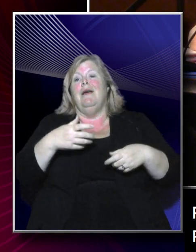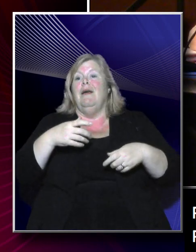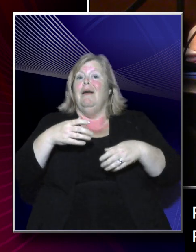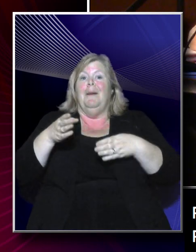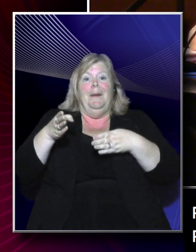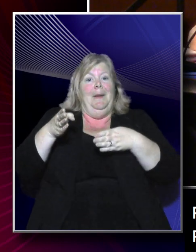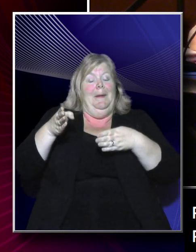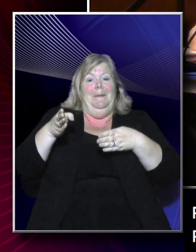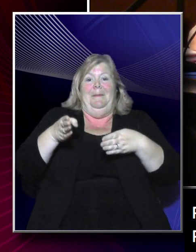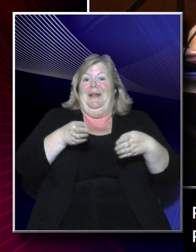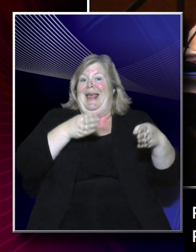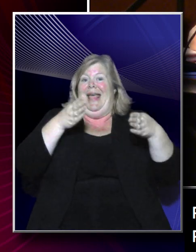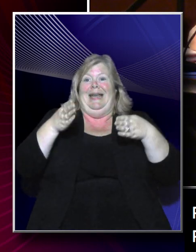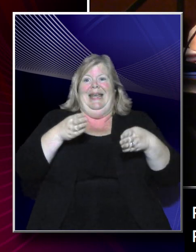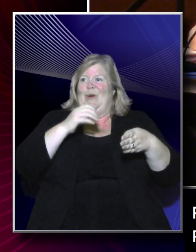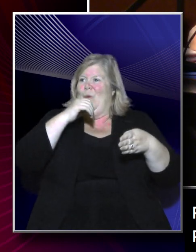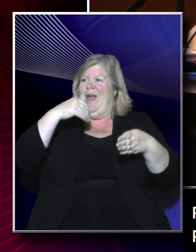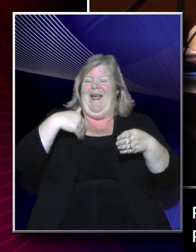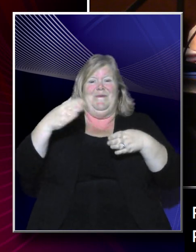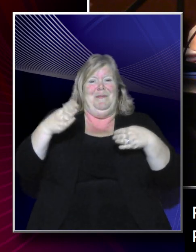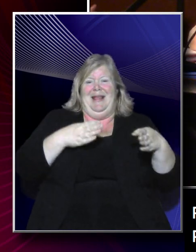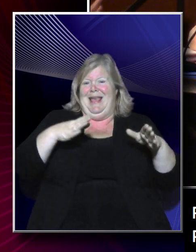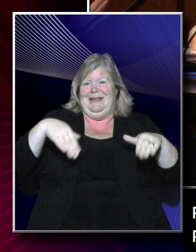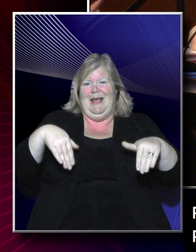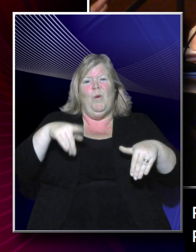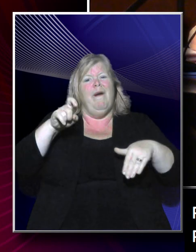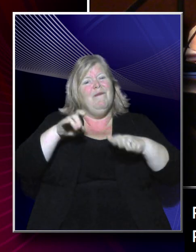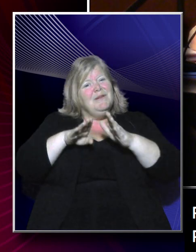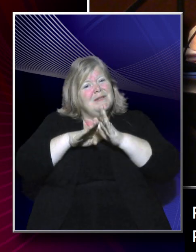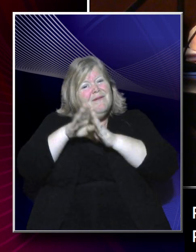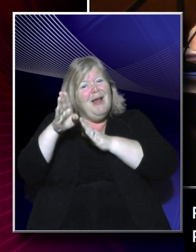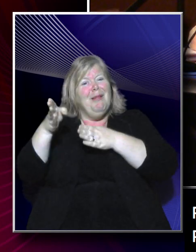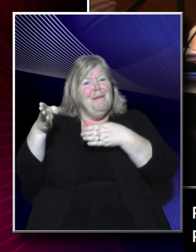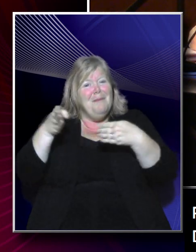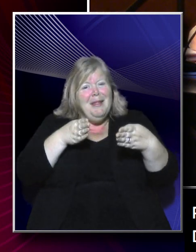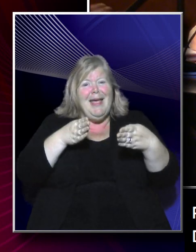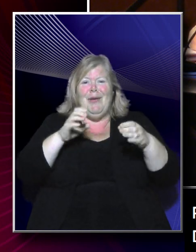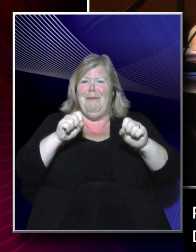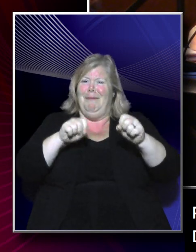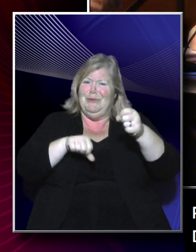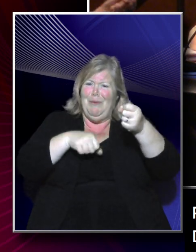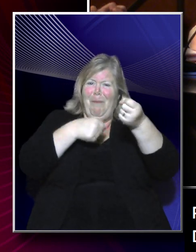yet, so we need to develop those plans to support